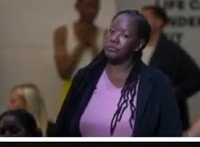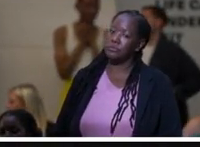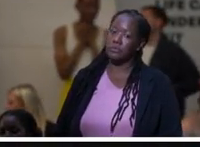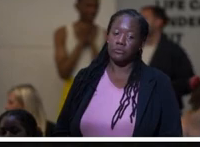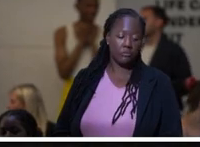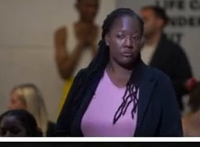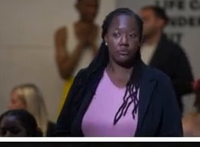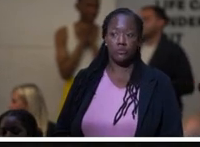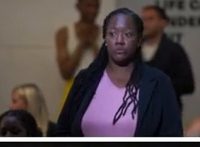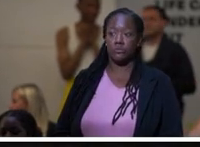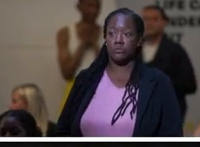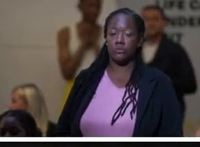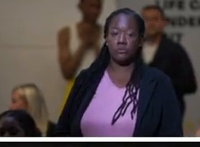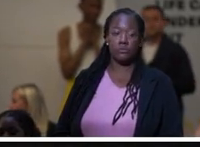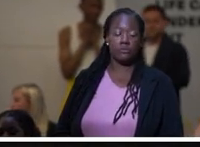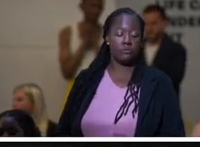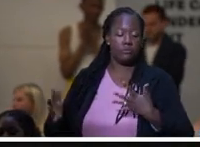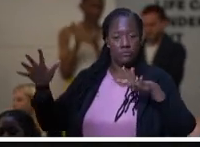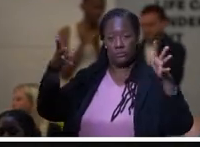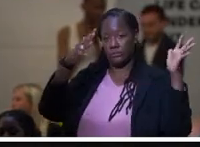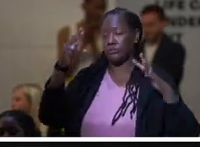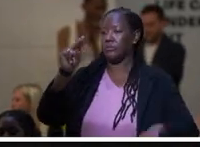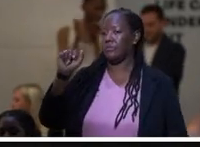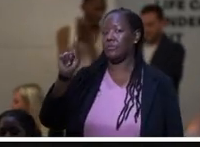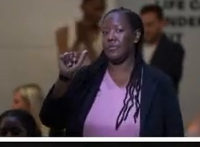Can y'all give it up one more time for Natalie Abrams?